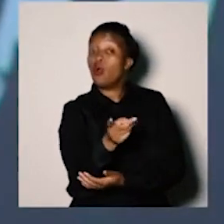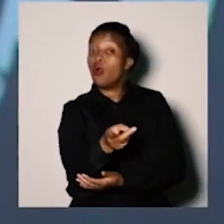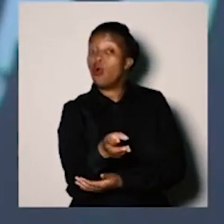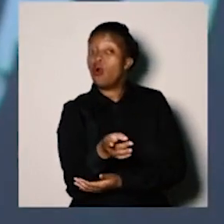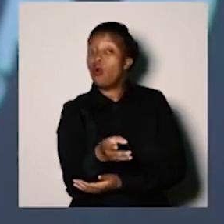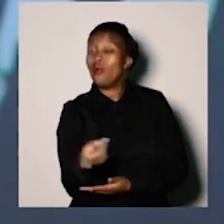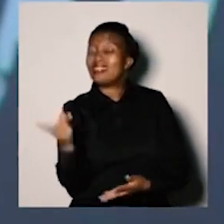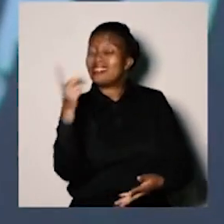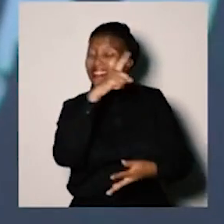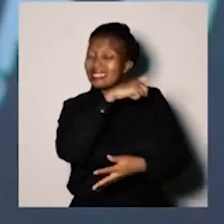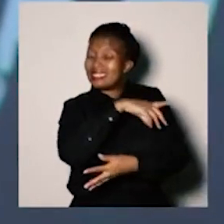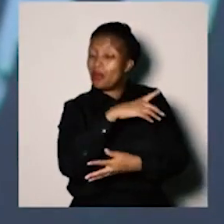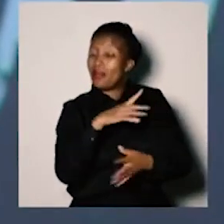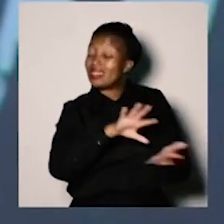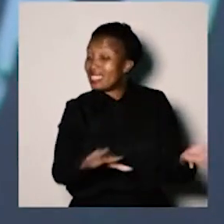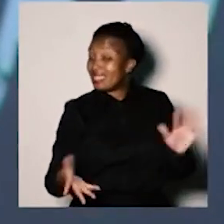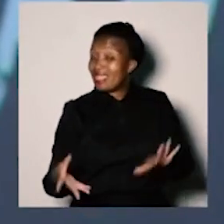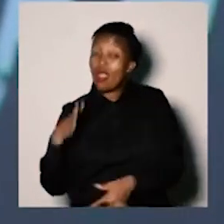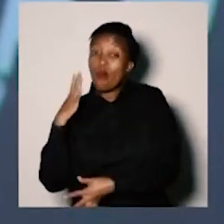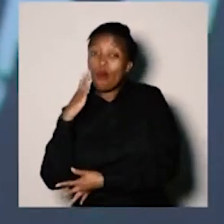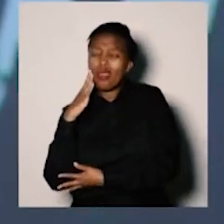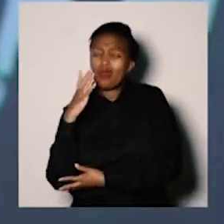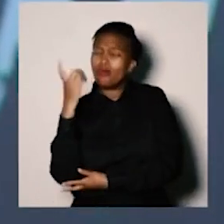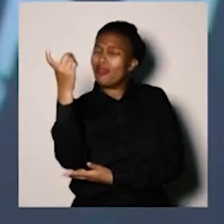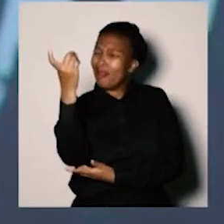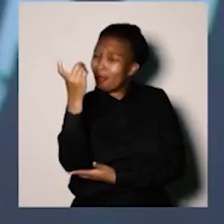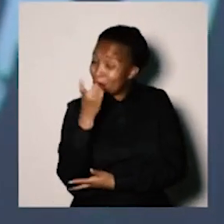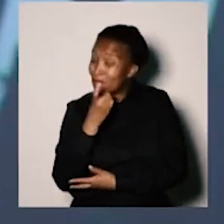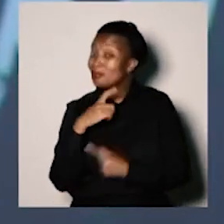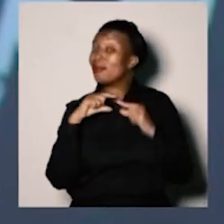we are called Runavarut.